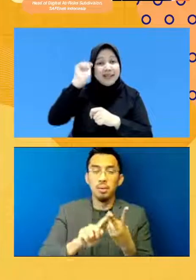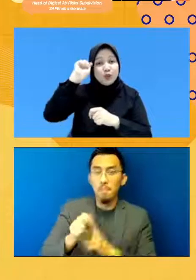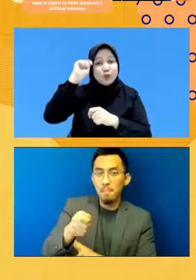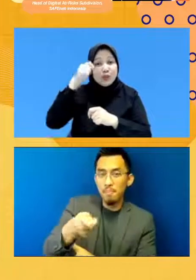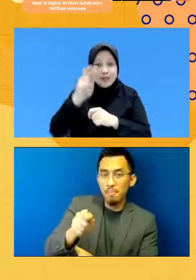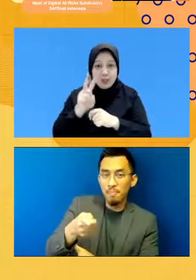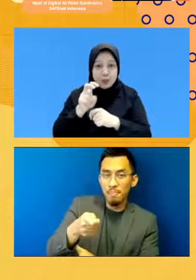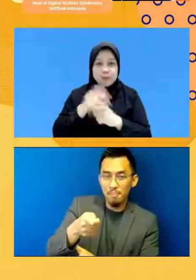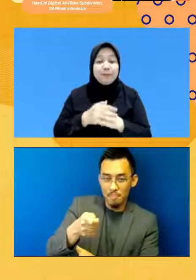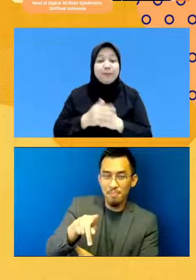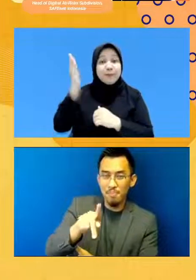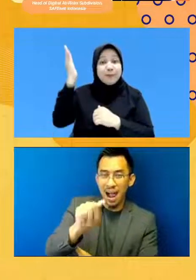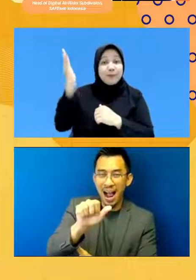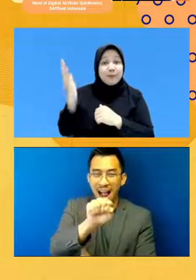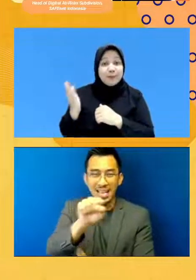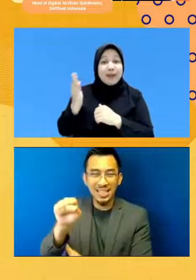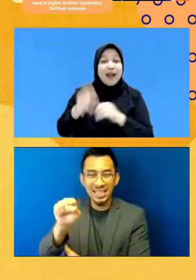could